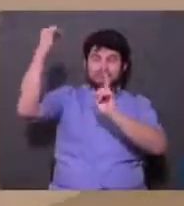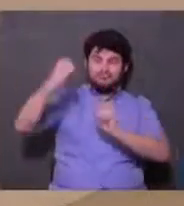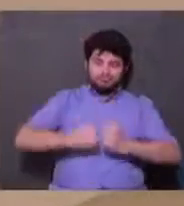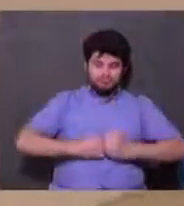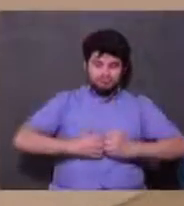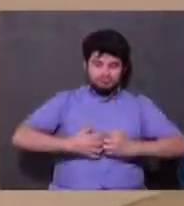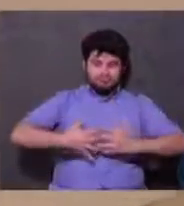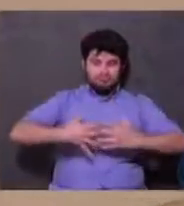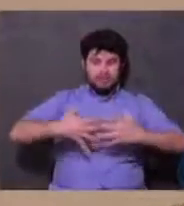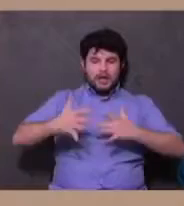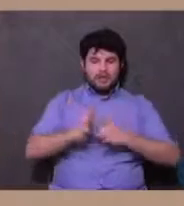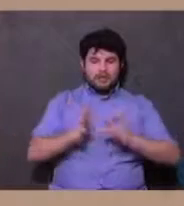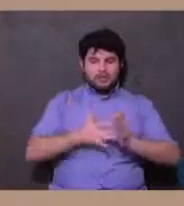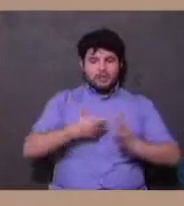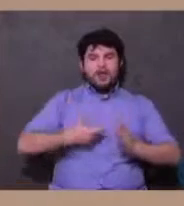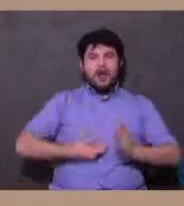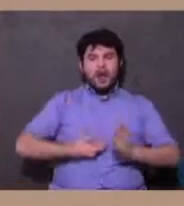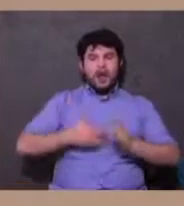womb, Jesus.